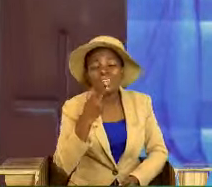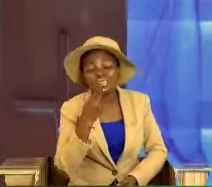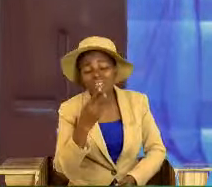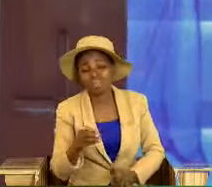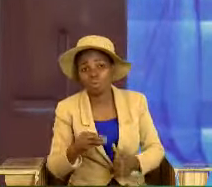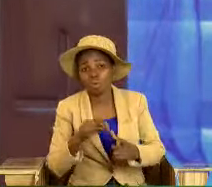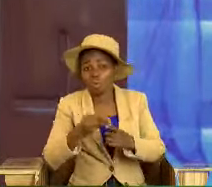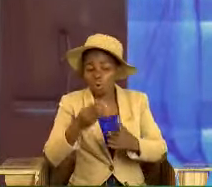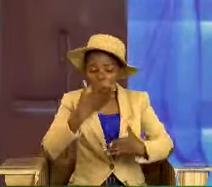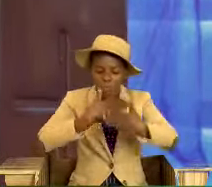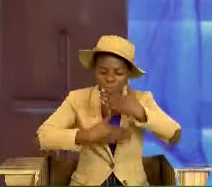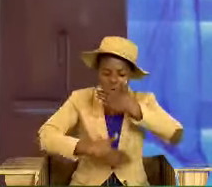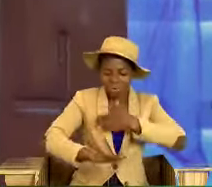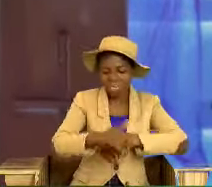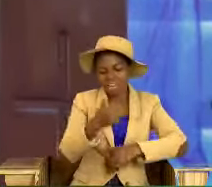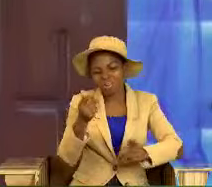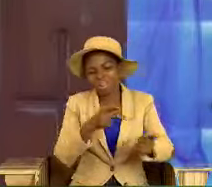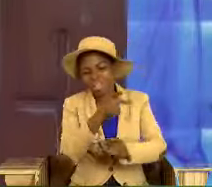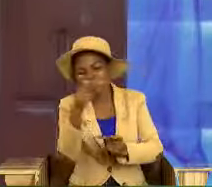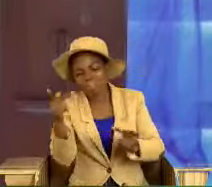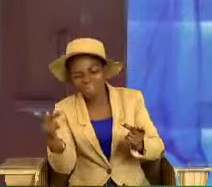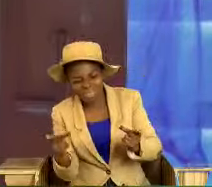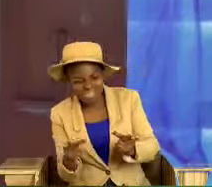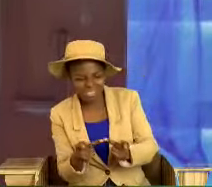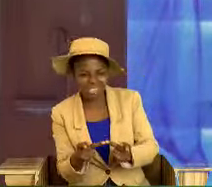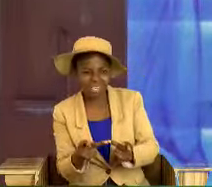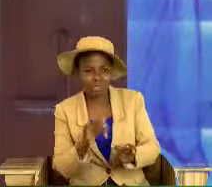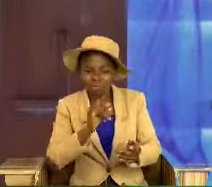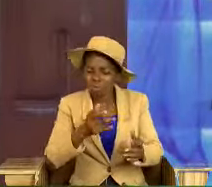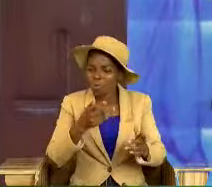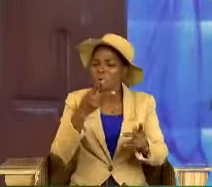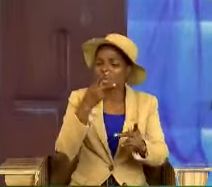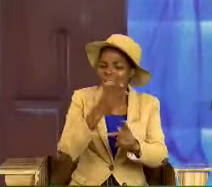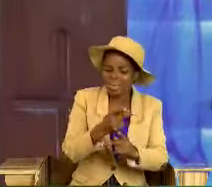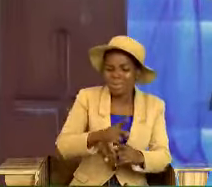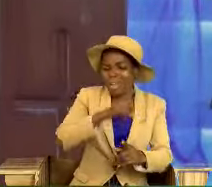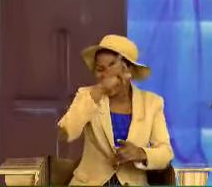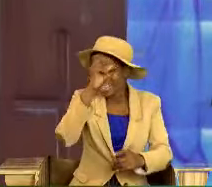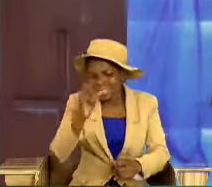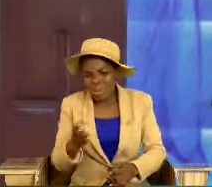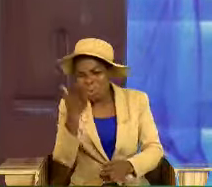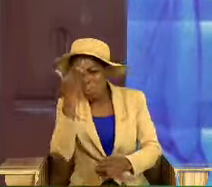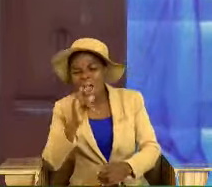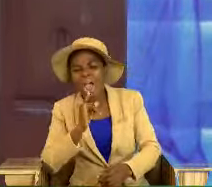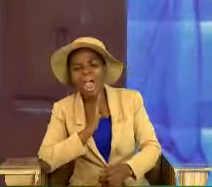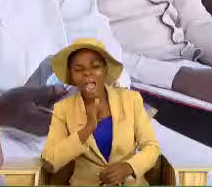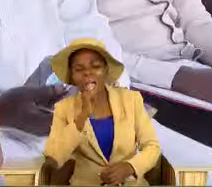else you keep asking why was I now born in a rich family why am I in this